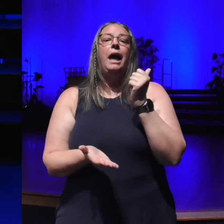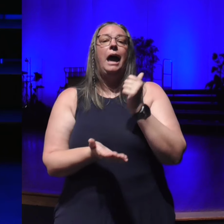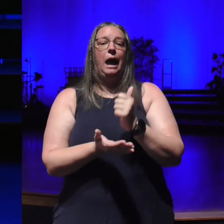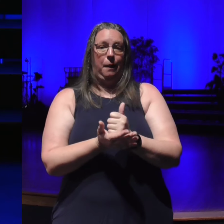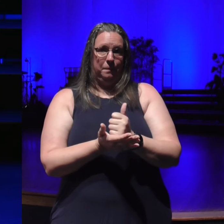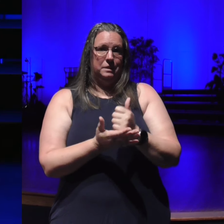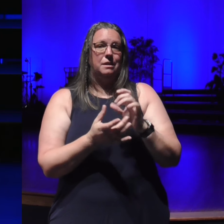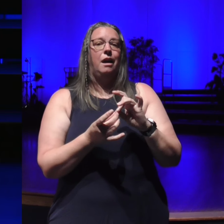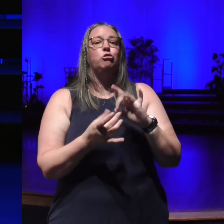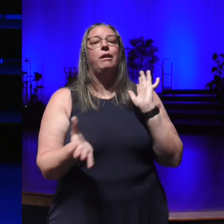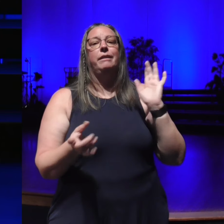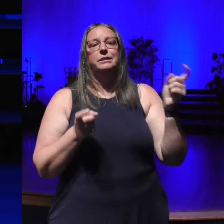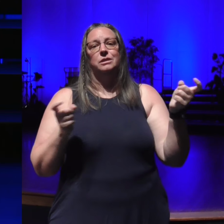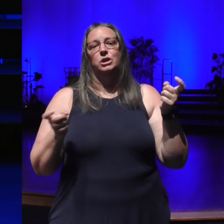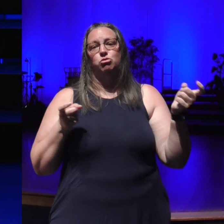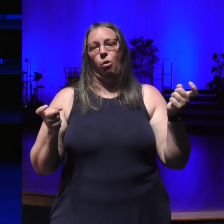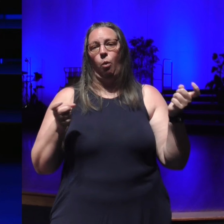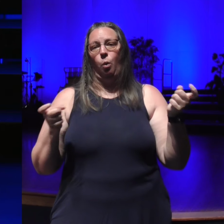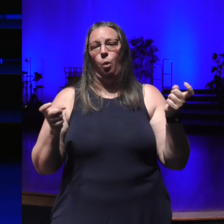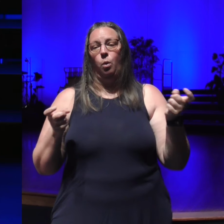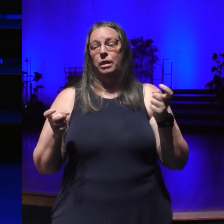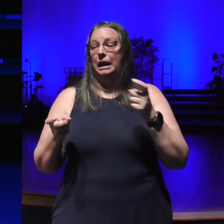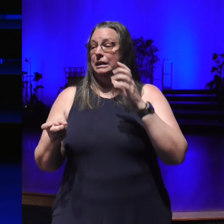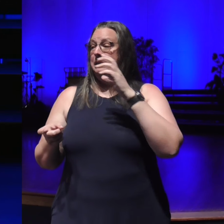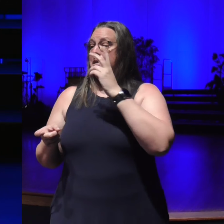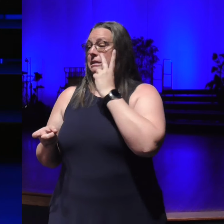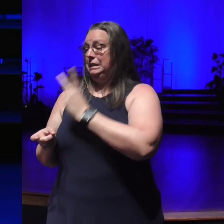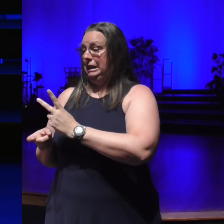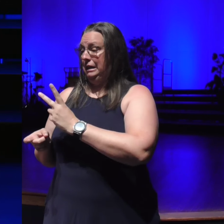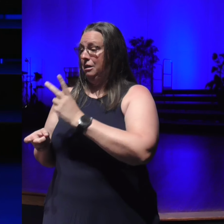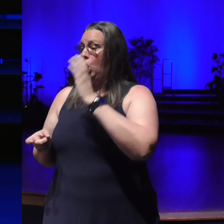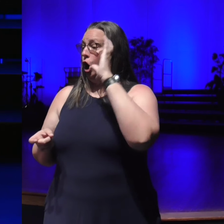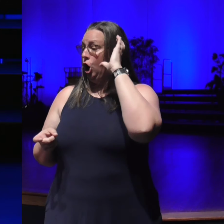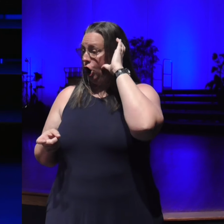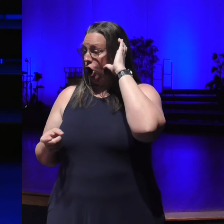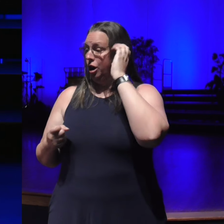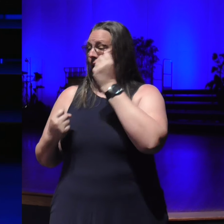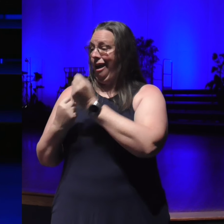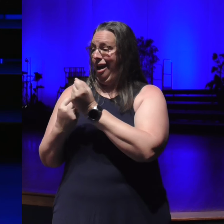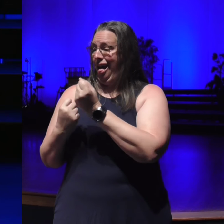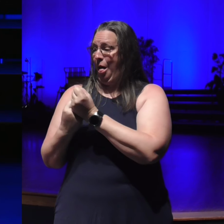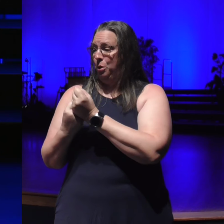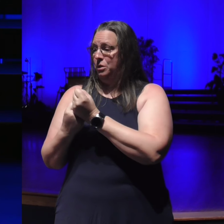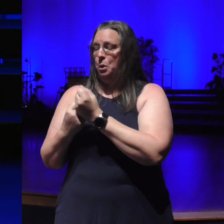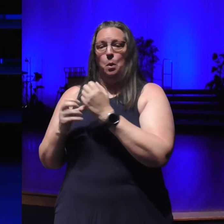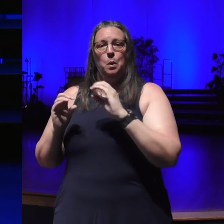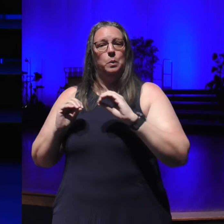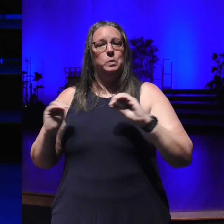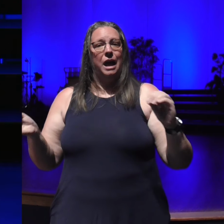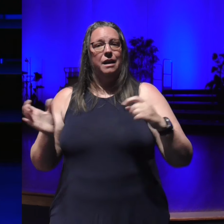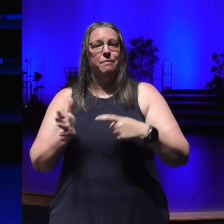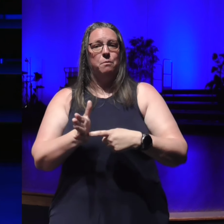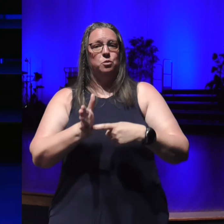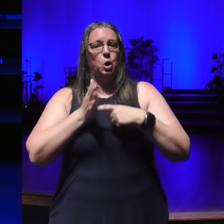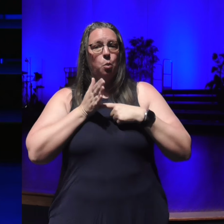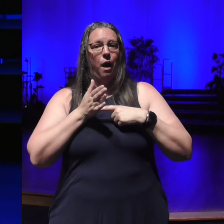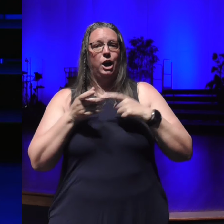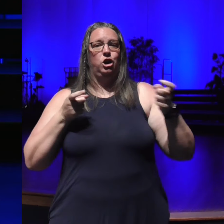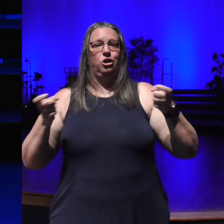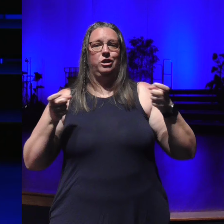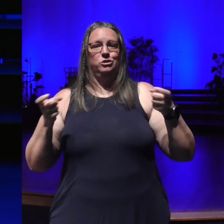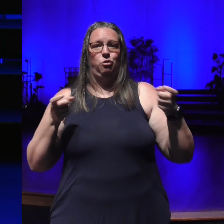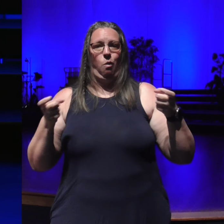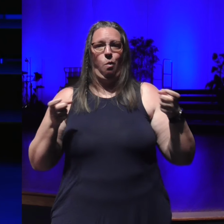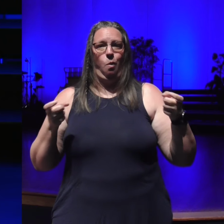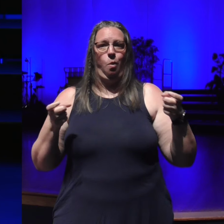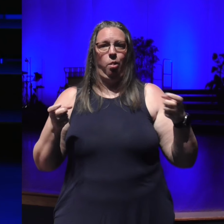about seen and heard and held, none of those take control. That part of me that thinks I need to get all up in my kid's business,